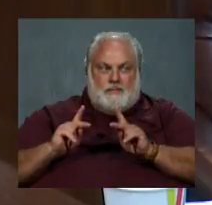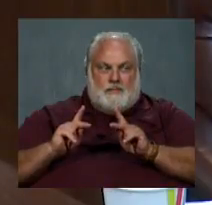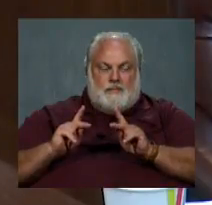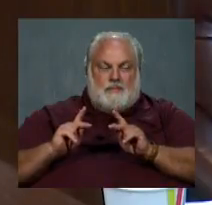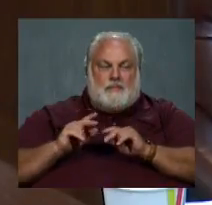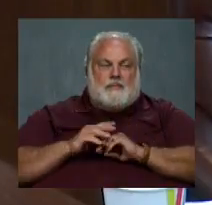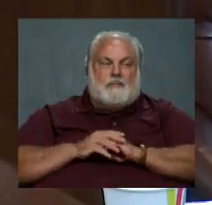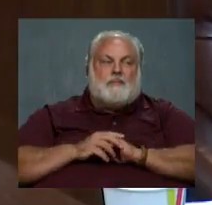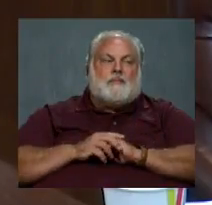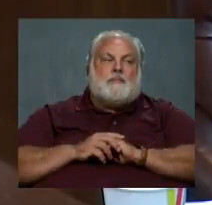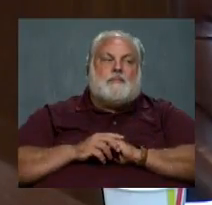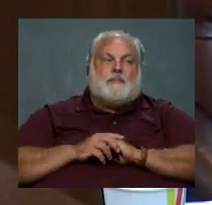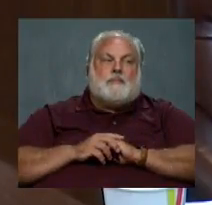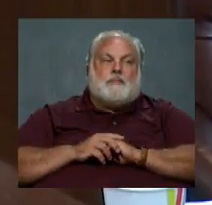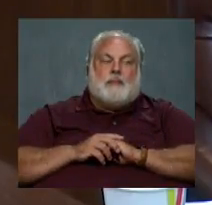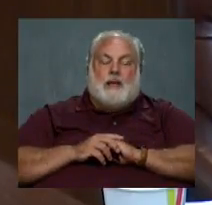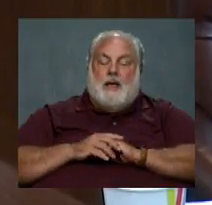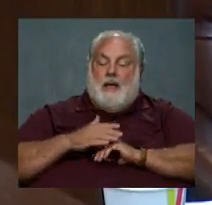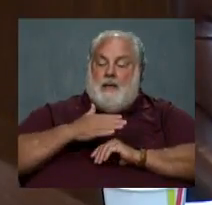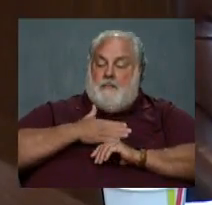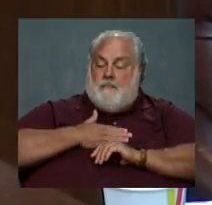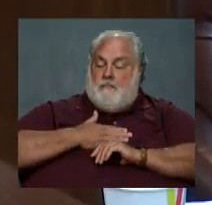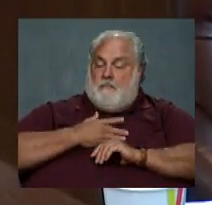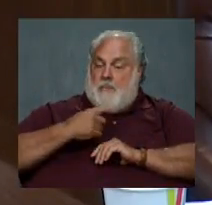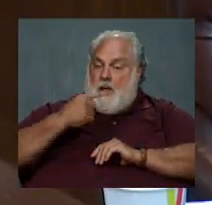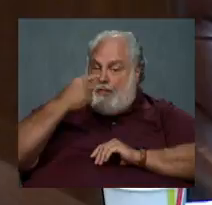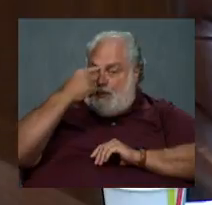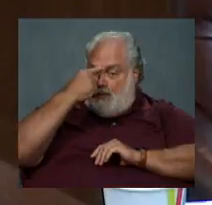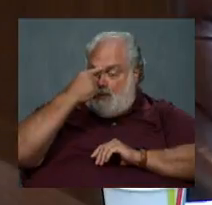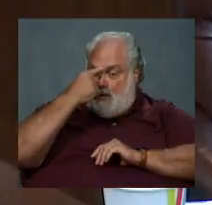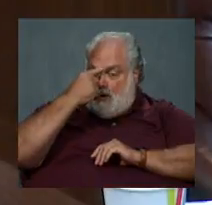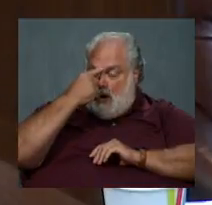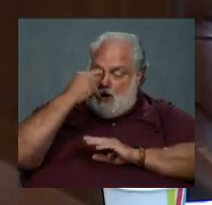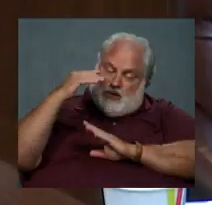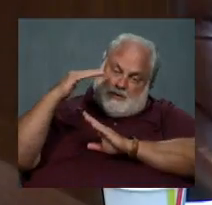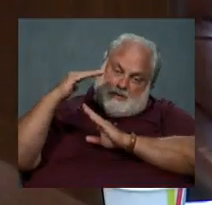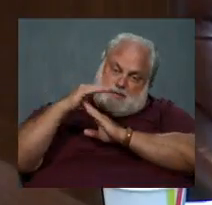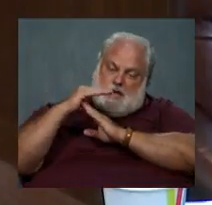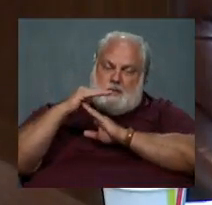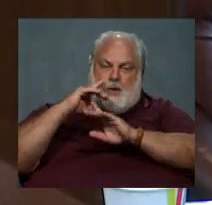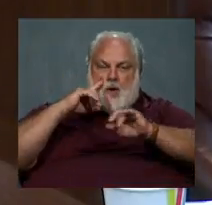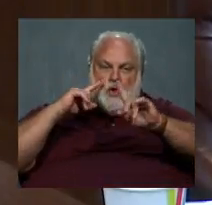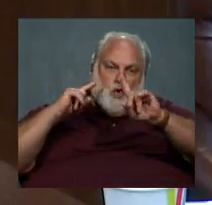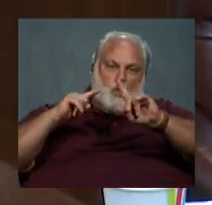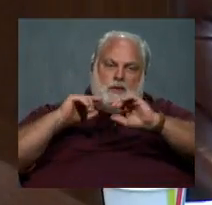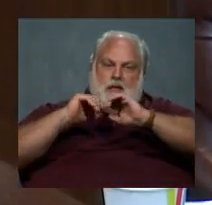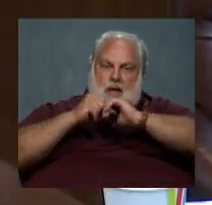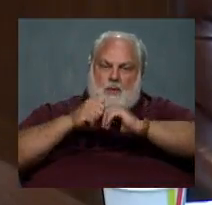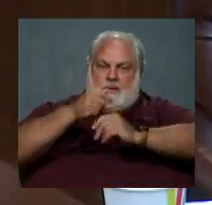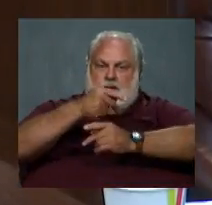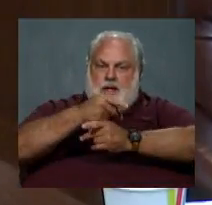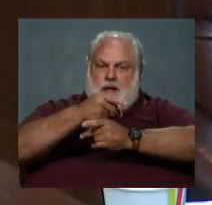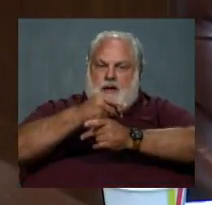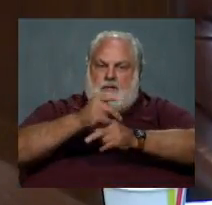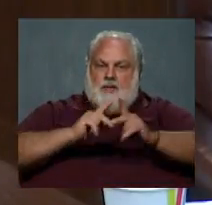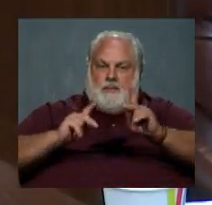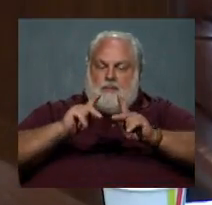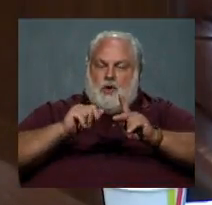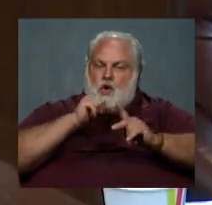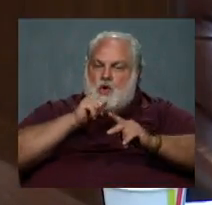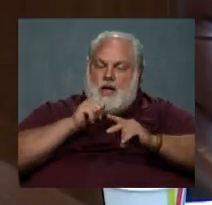in my thought is that our number one goal need to be how we take care of the people that are